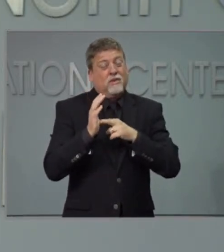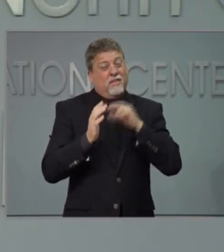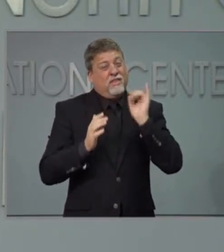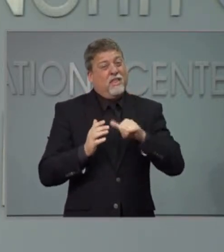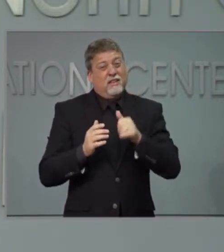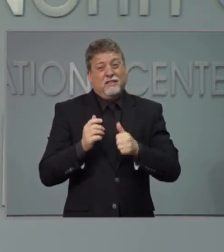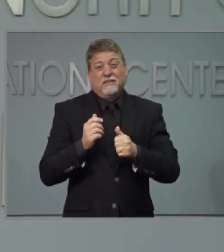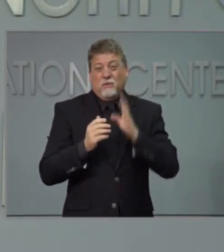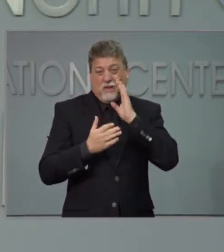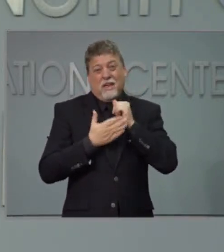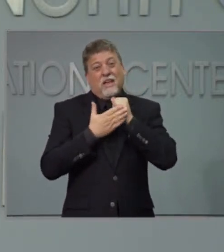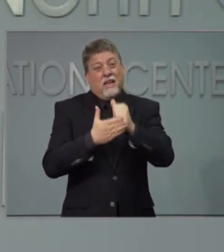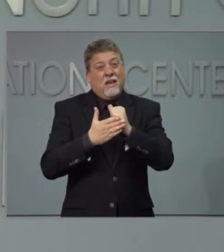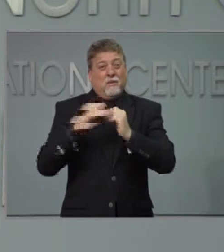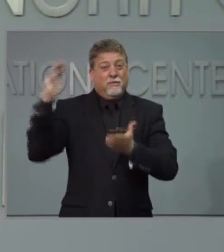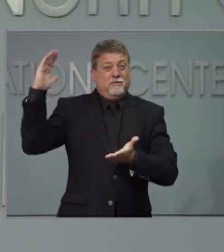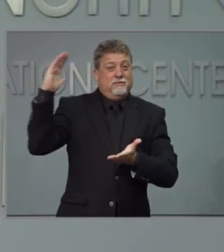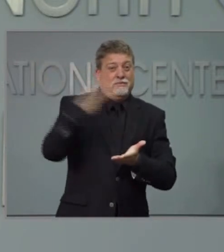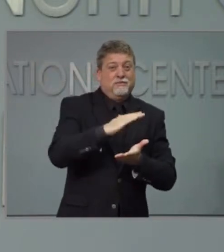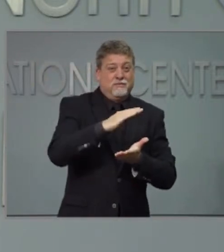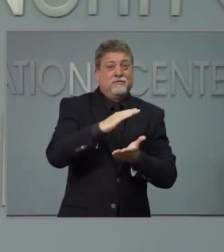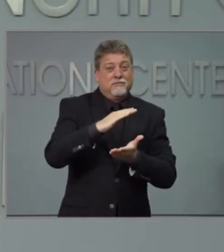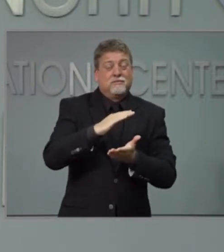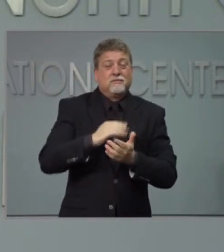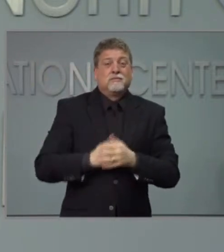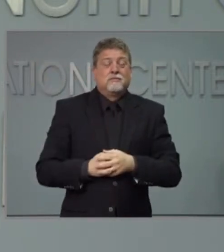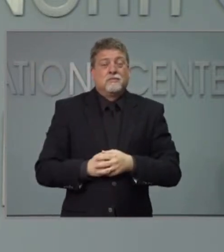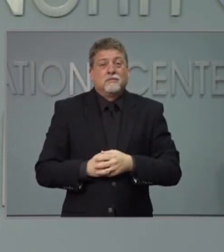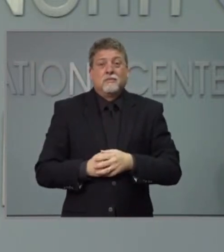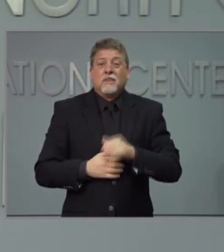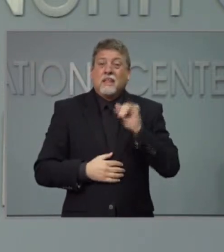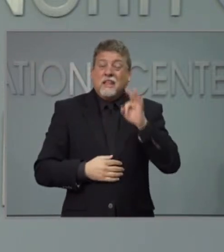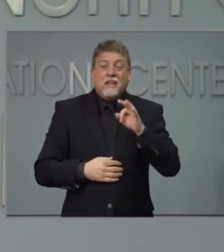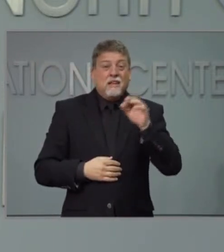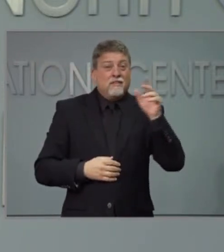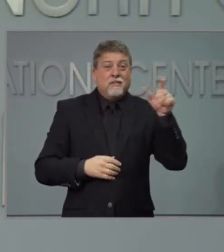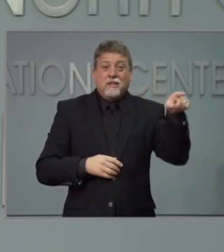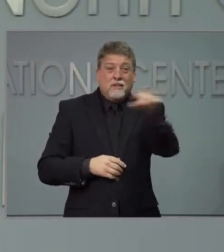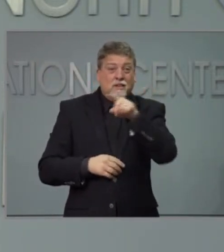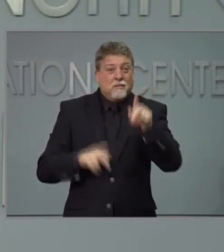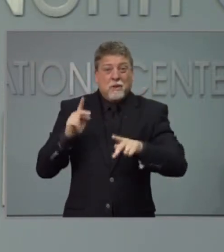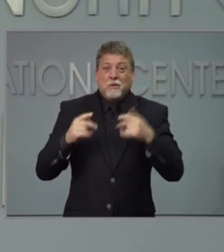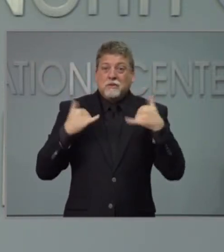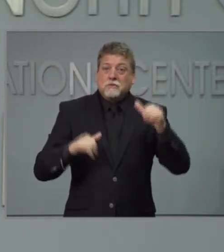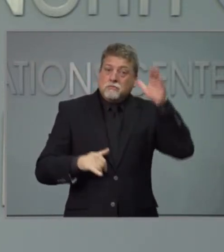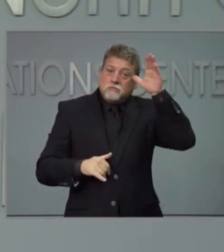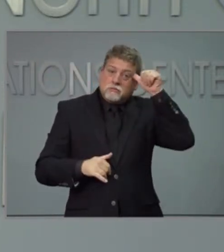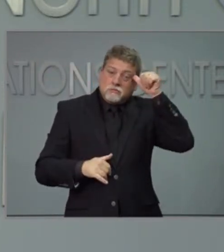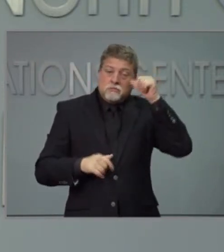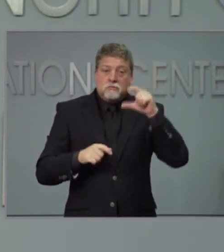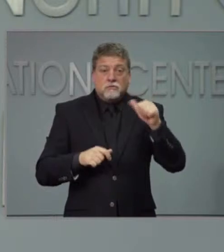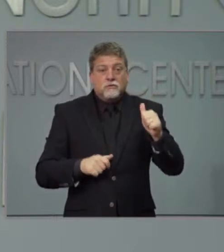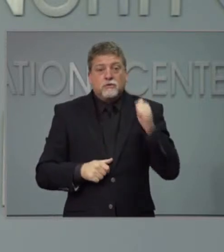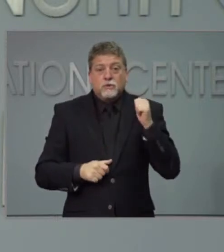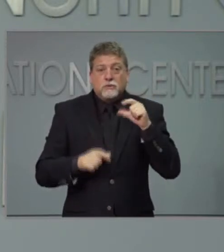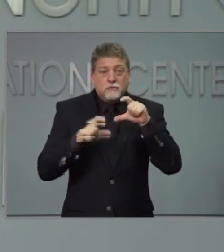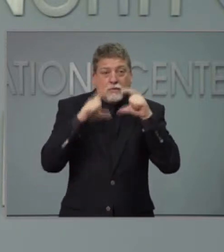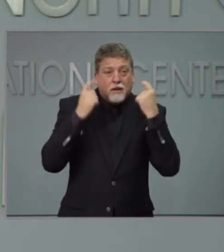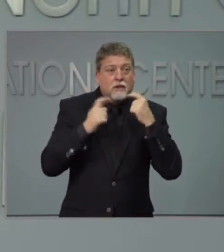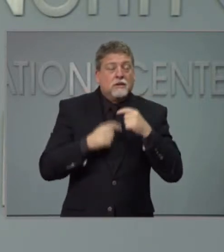curb the spread. You know, if we're struggling getting compliance, just laying on